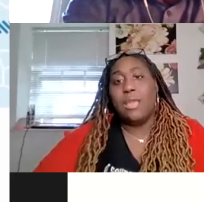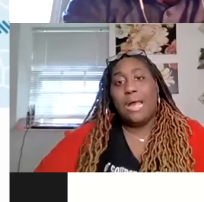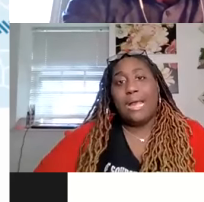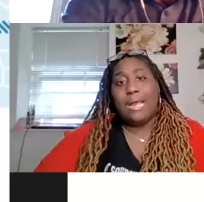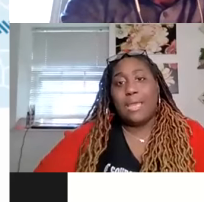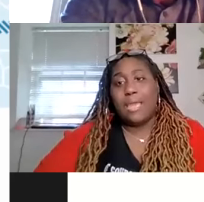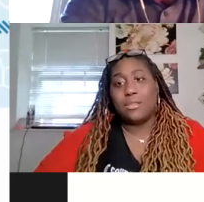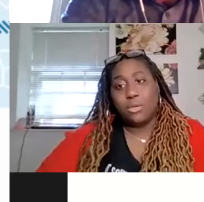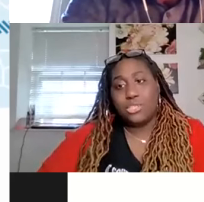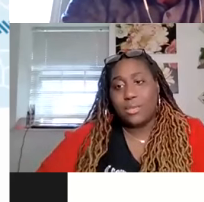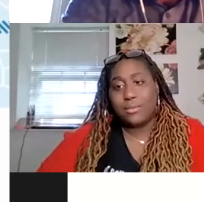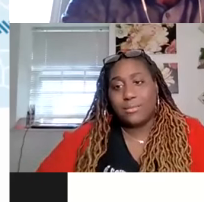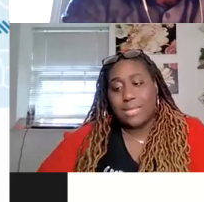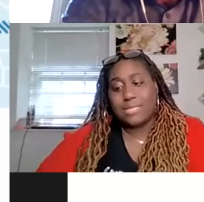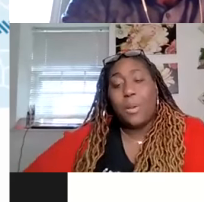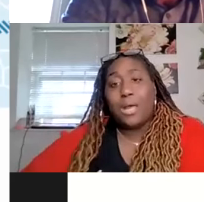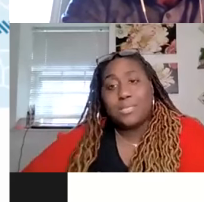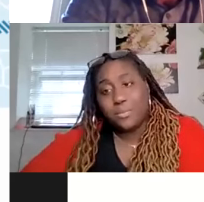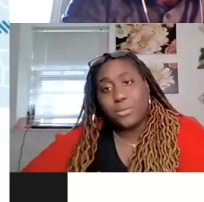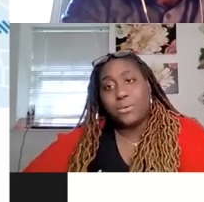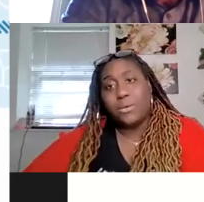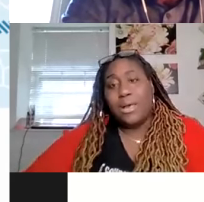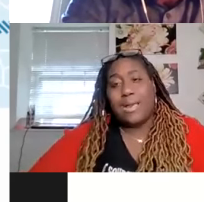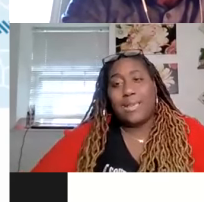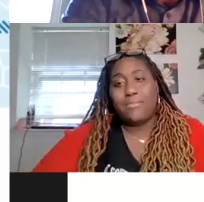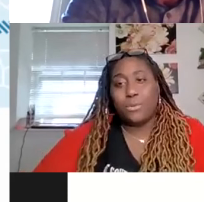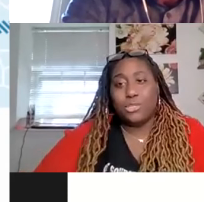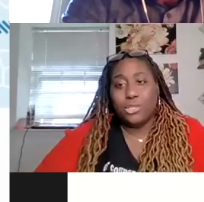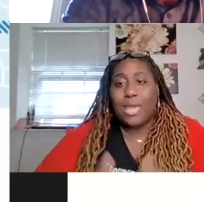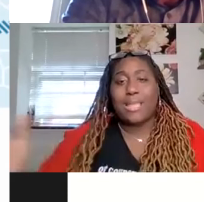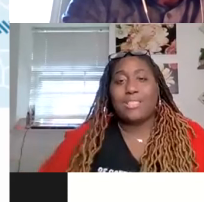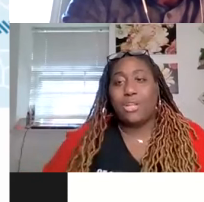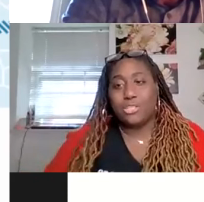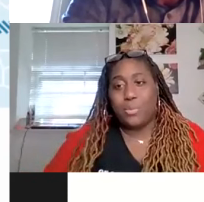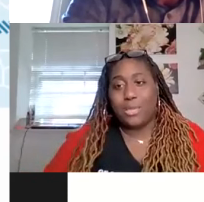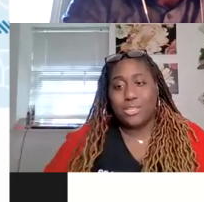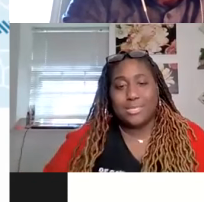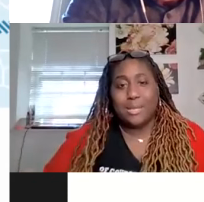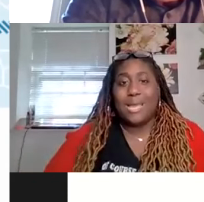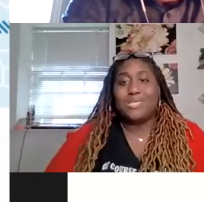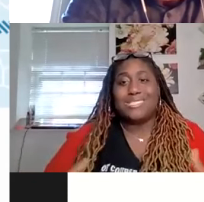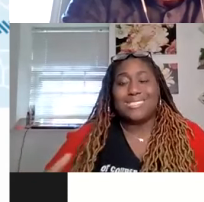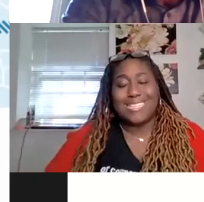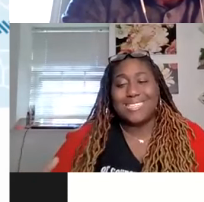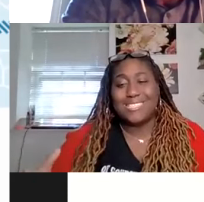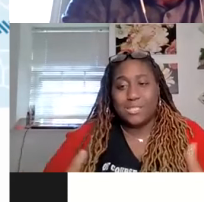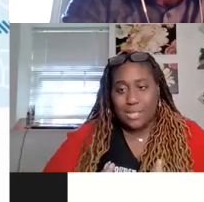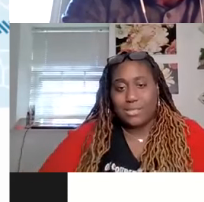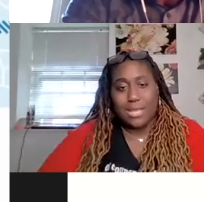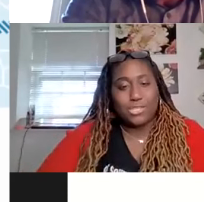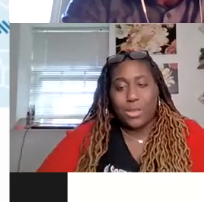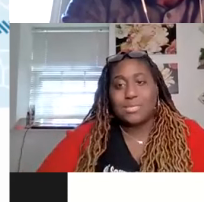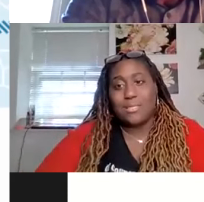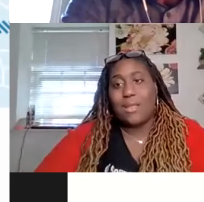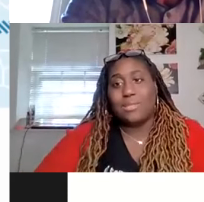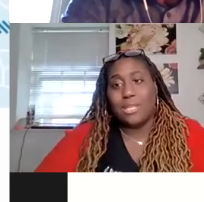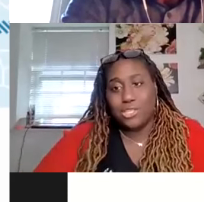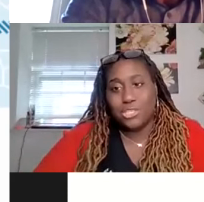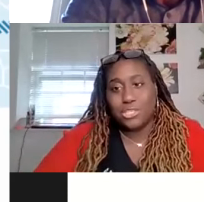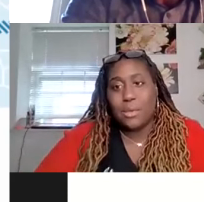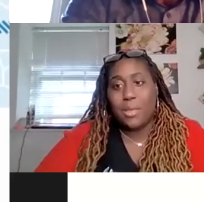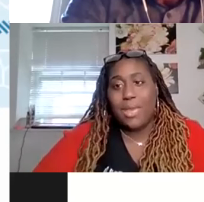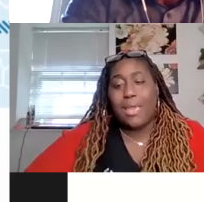education, and coaching that's possible if we're looking at the larger picture. And sometimes it just takes that trust in